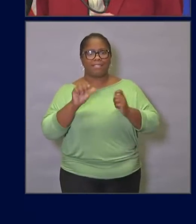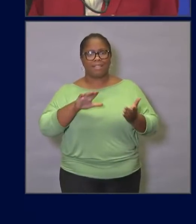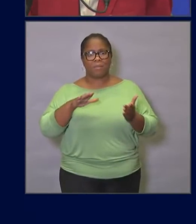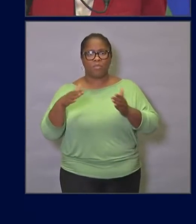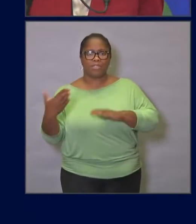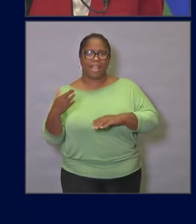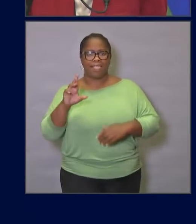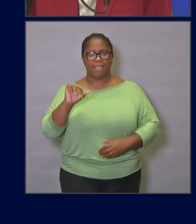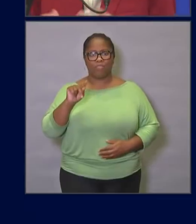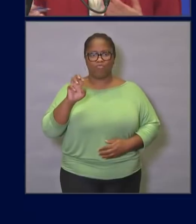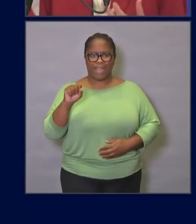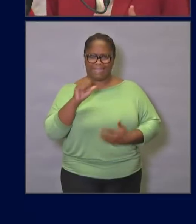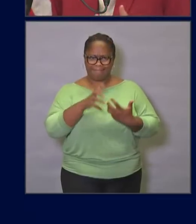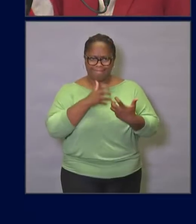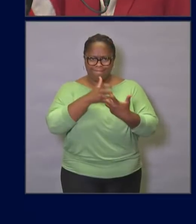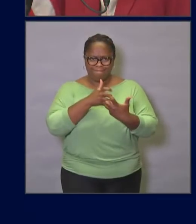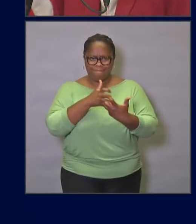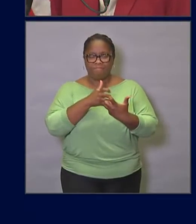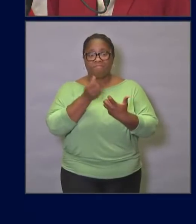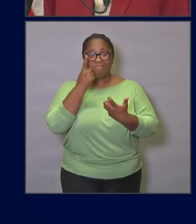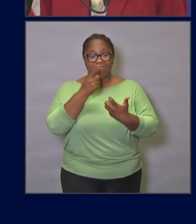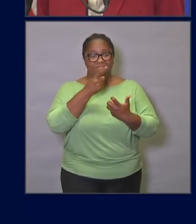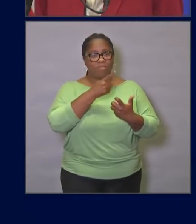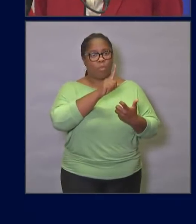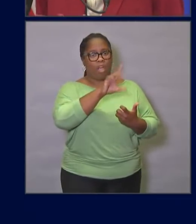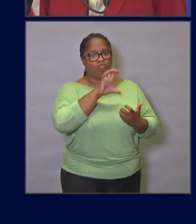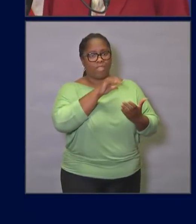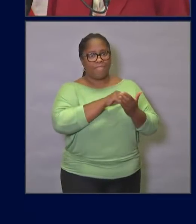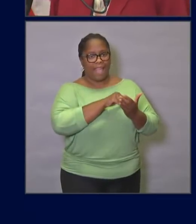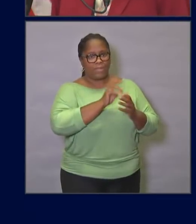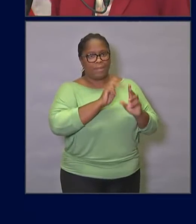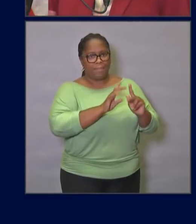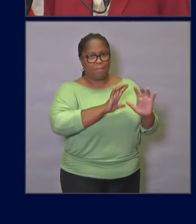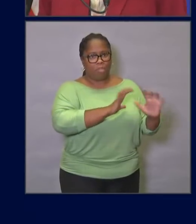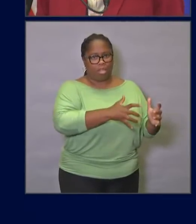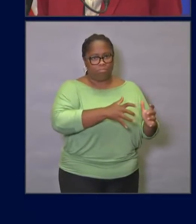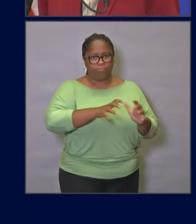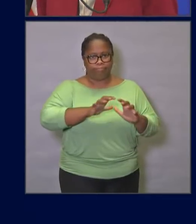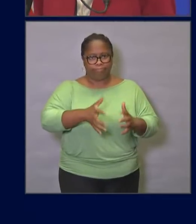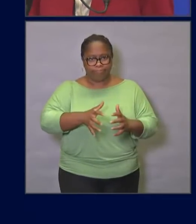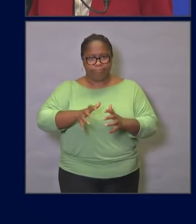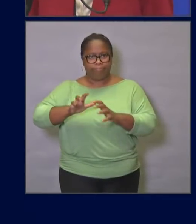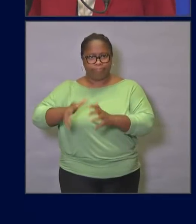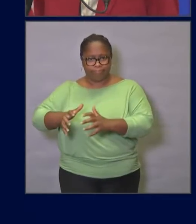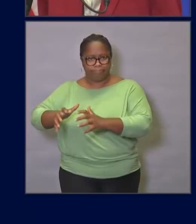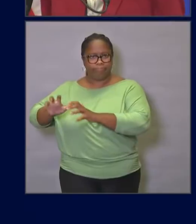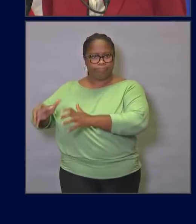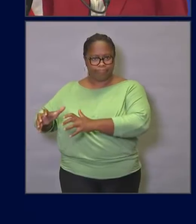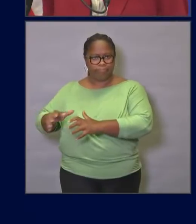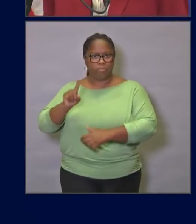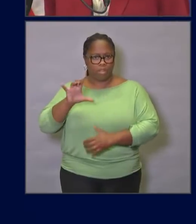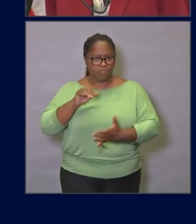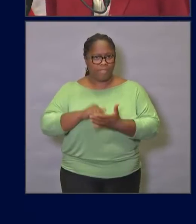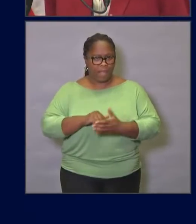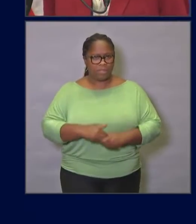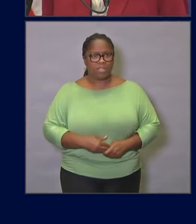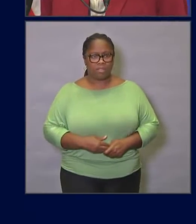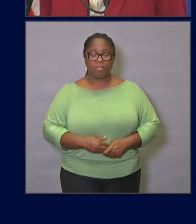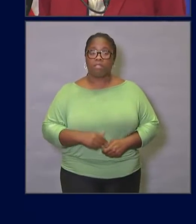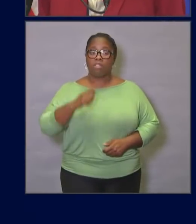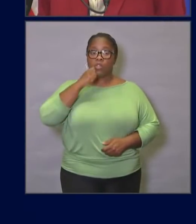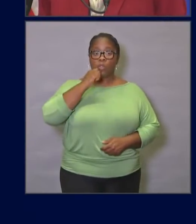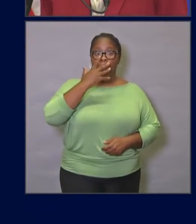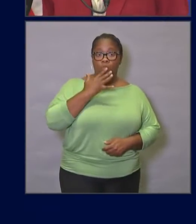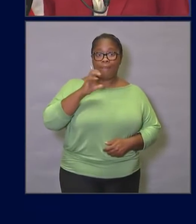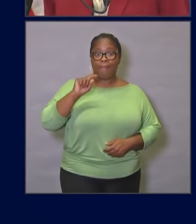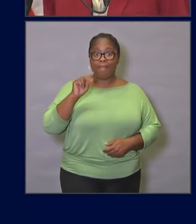for each population group. It's by 100,000 people. And as you can see here, that death rates by race and